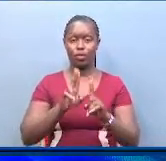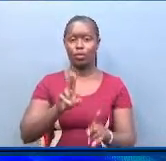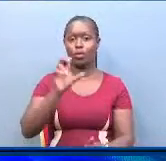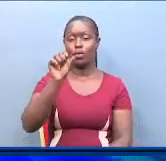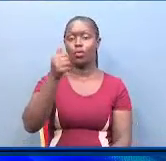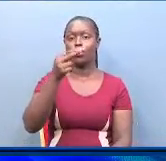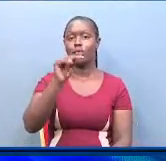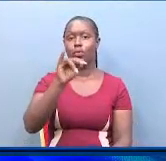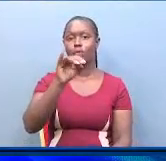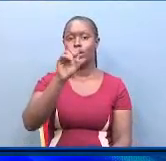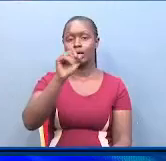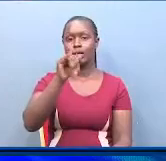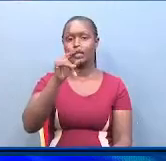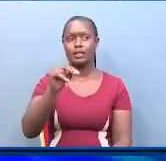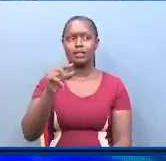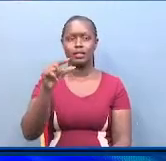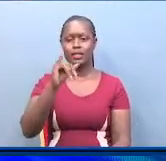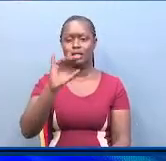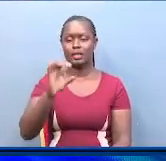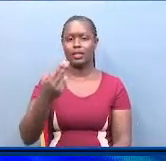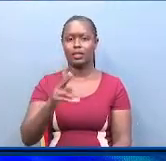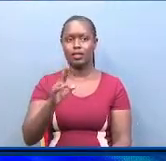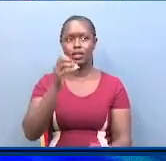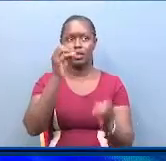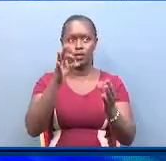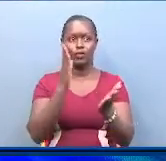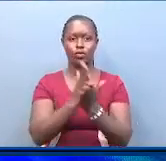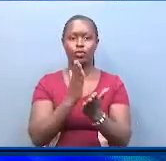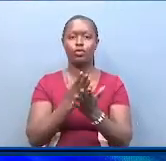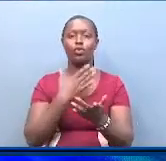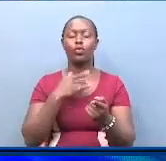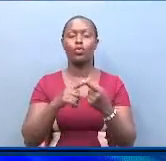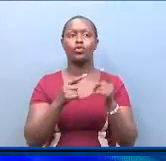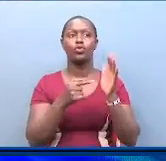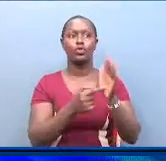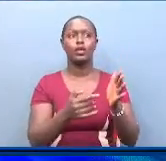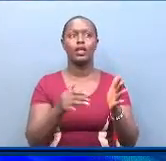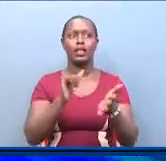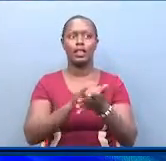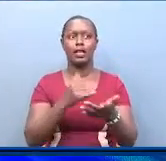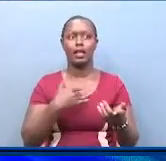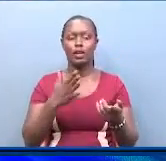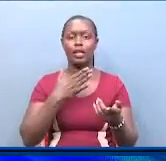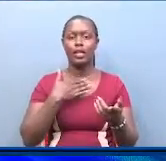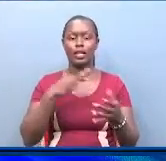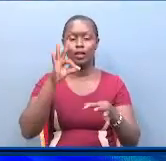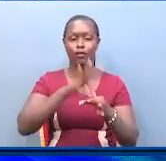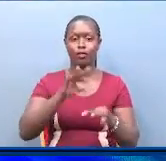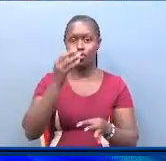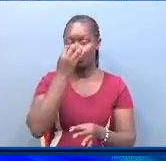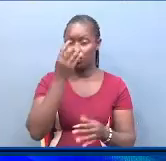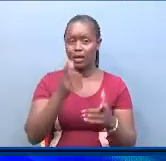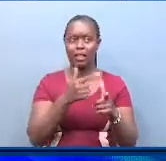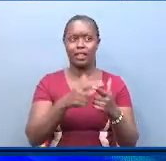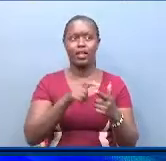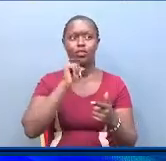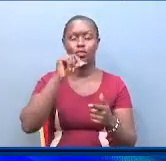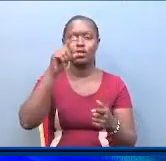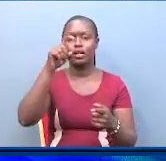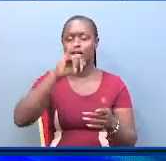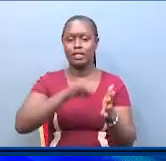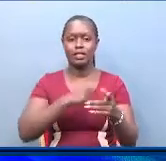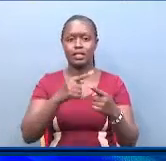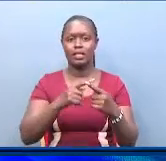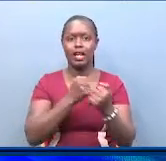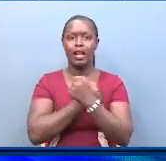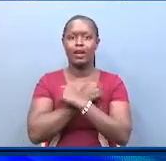in Nandi, and all those places, if they really want to show that they love William Ruto, they should not love William Ruto on